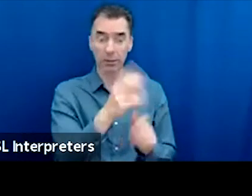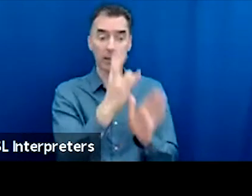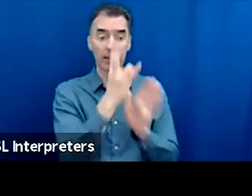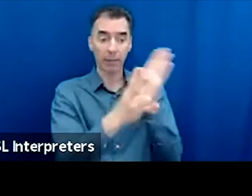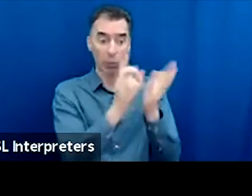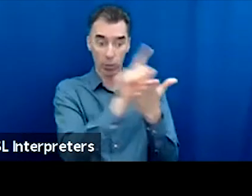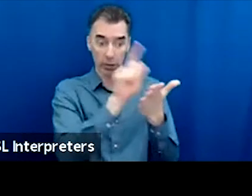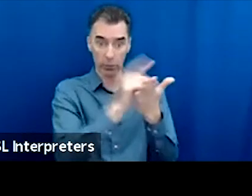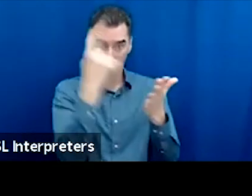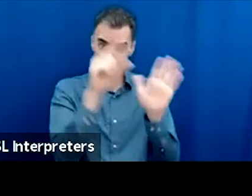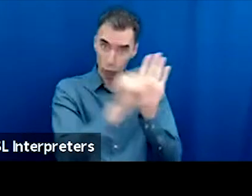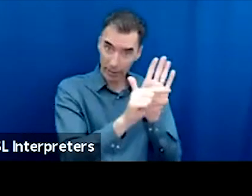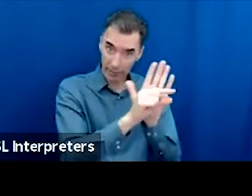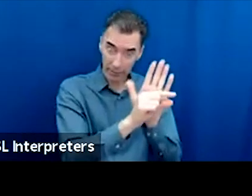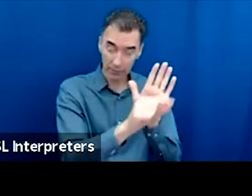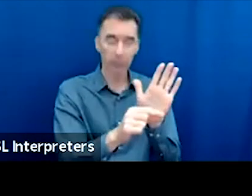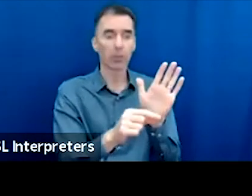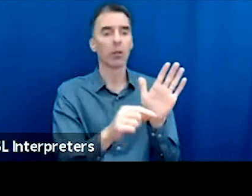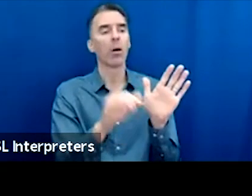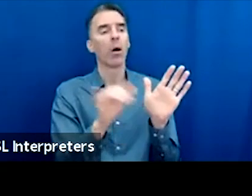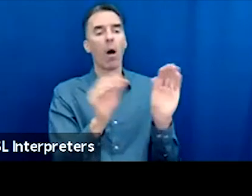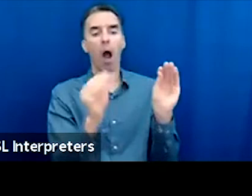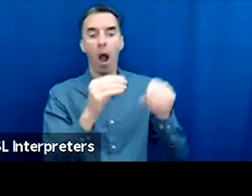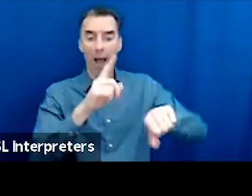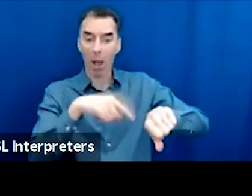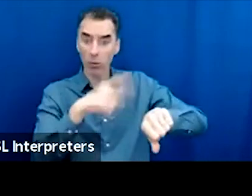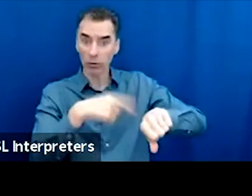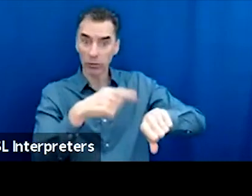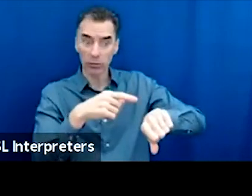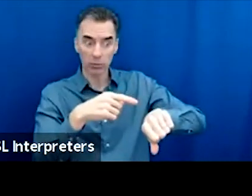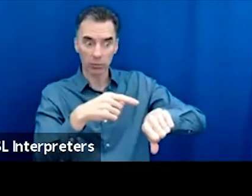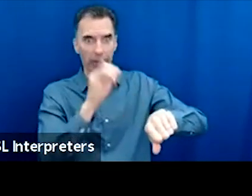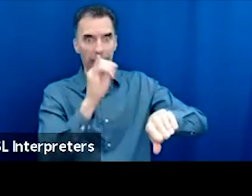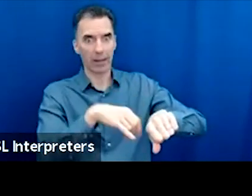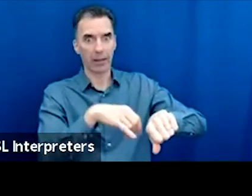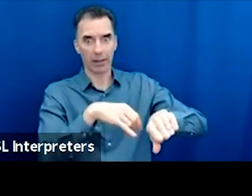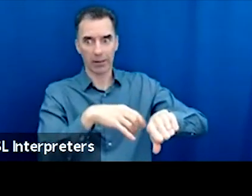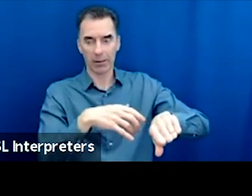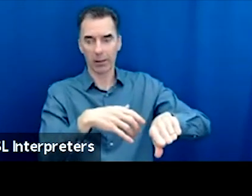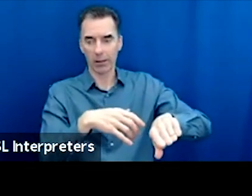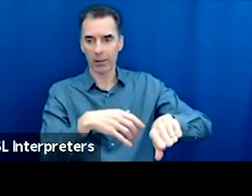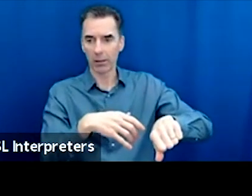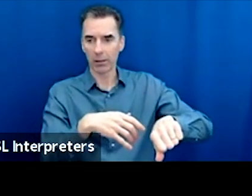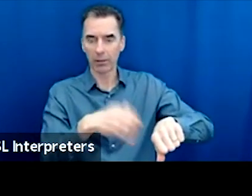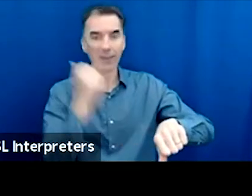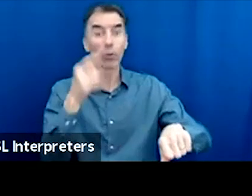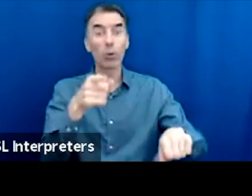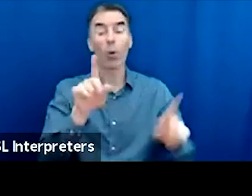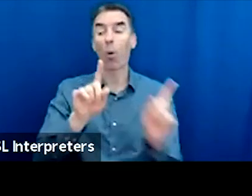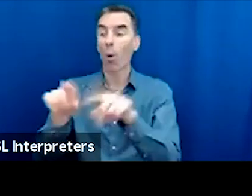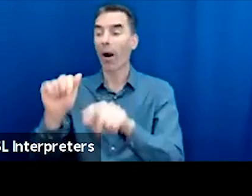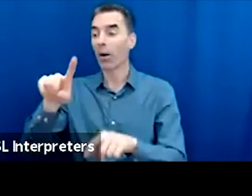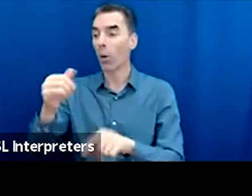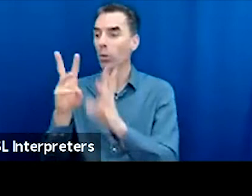I believe, and also having office hours, which, you know, that was another huge blow if you attended the adjunct workshop and finding out